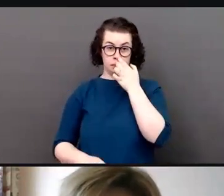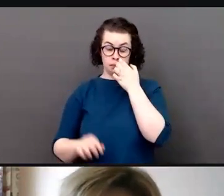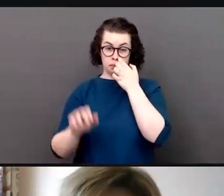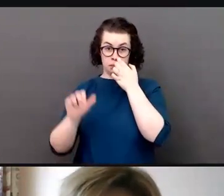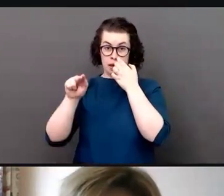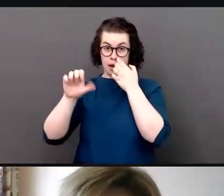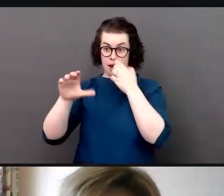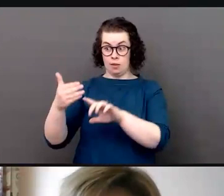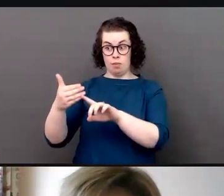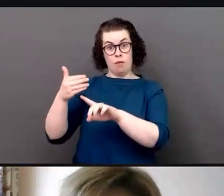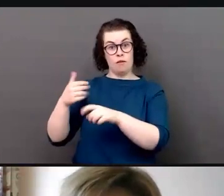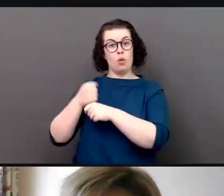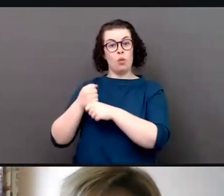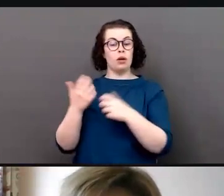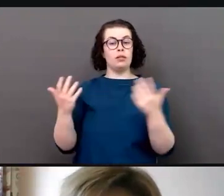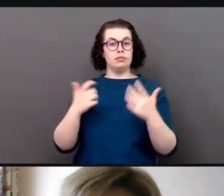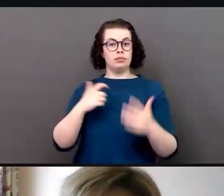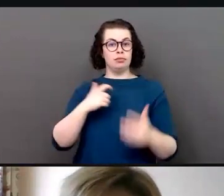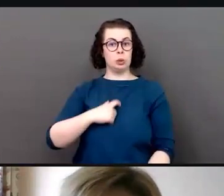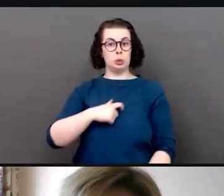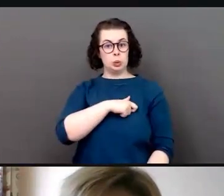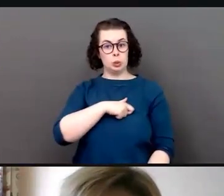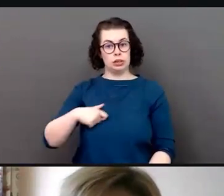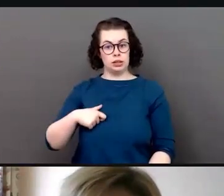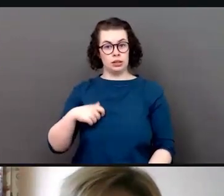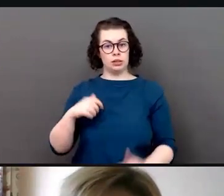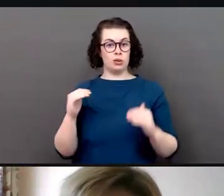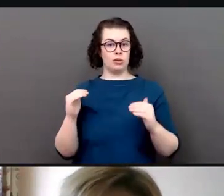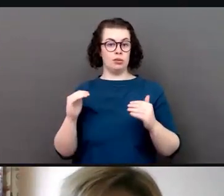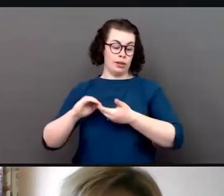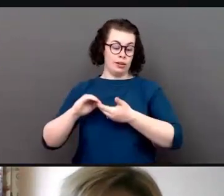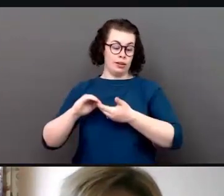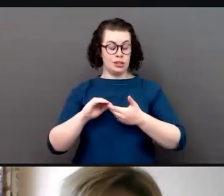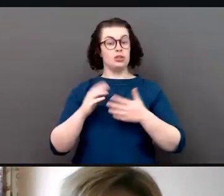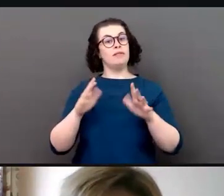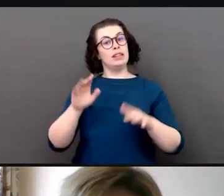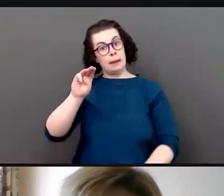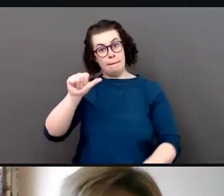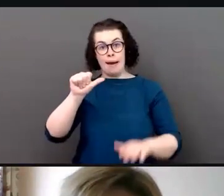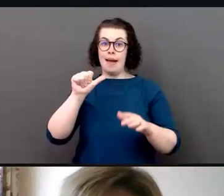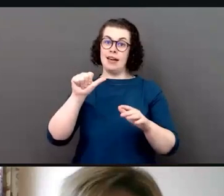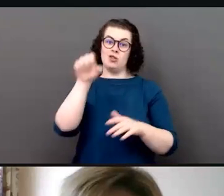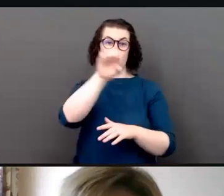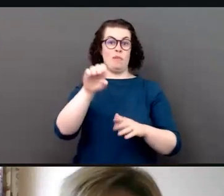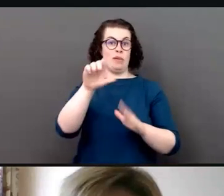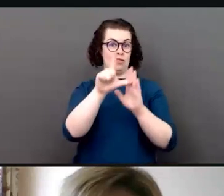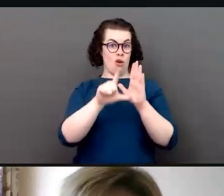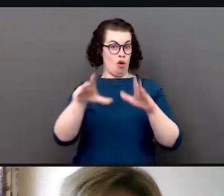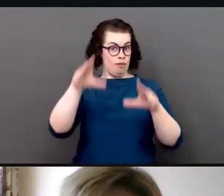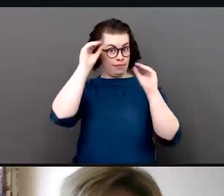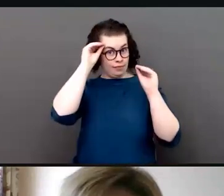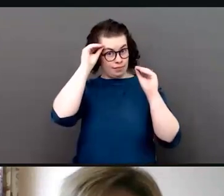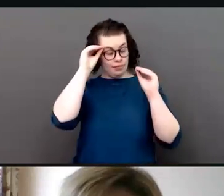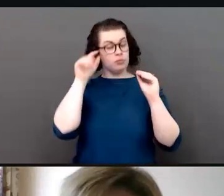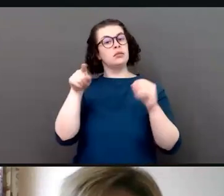Swiss Consumers Organization. She holds a master's degree in European law, and Mrs. Giovannini represents ANEC